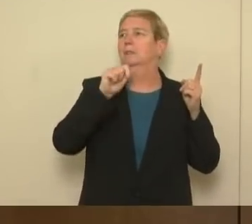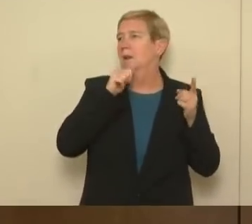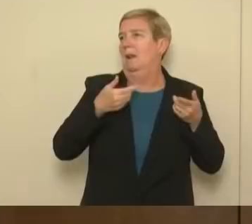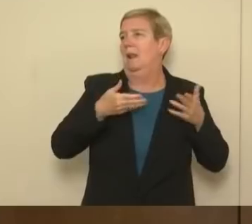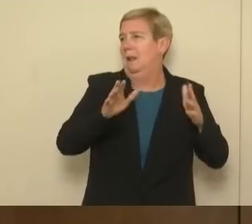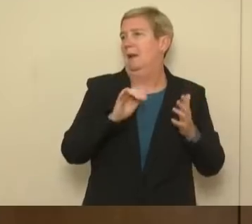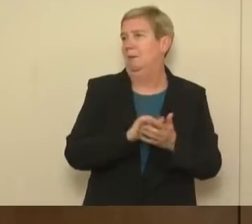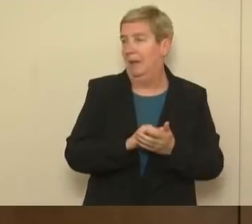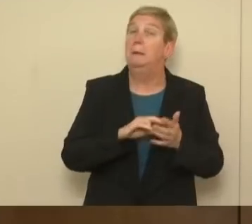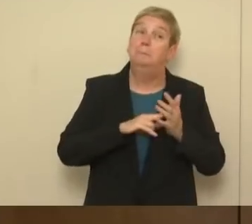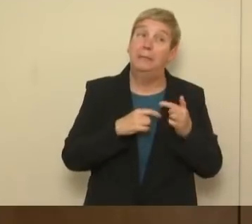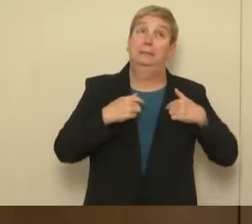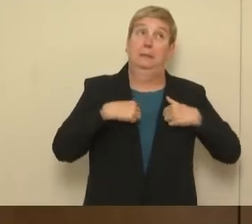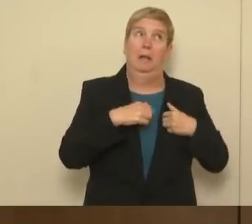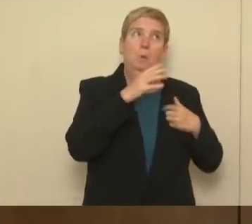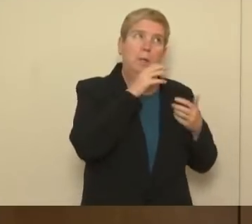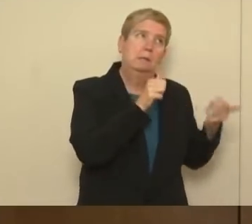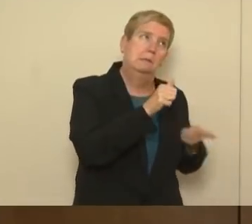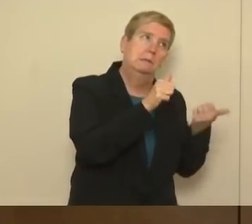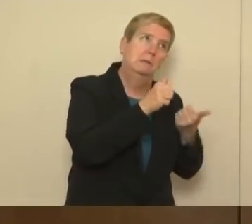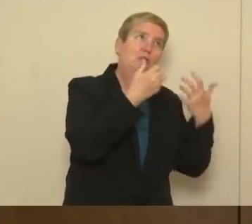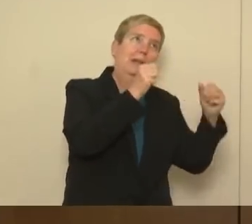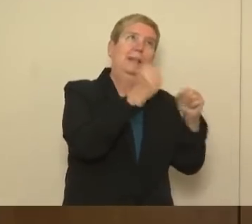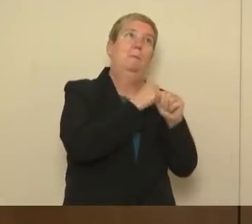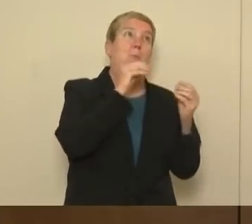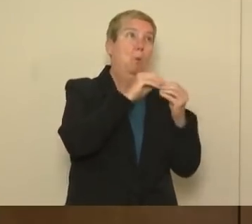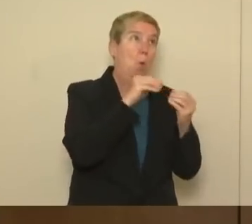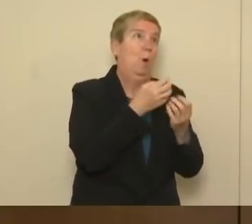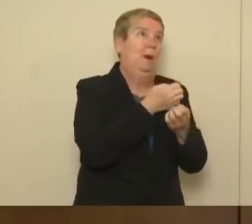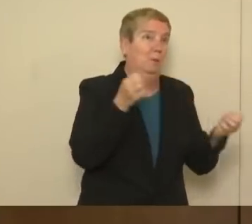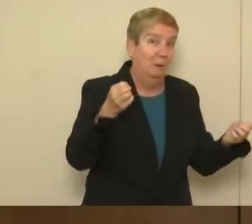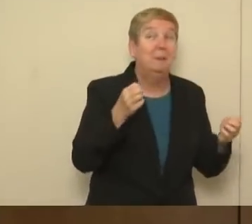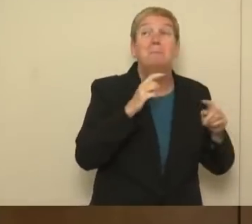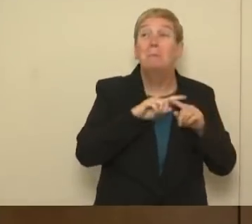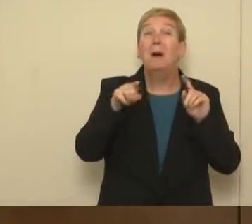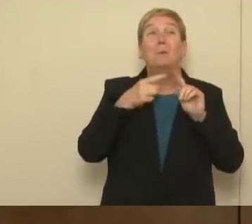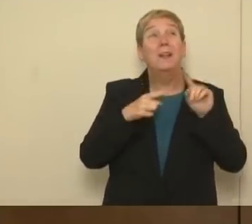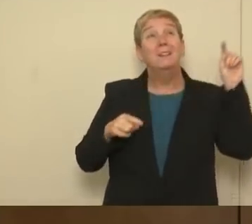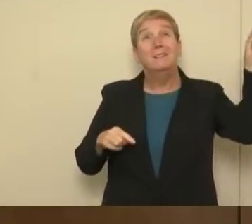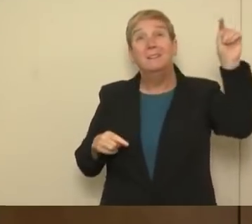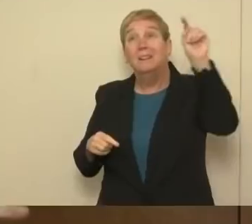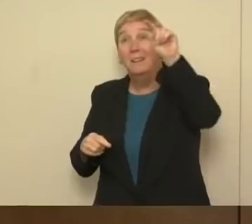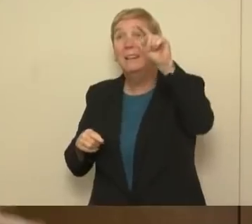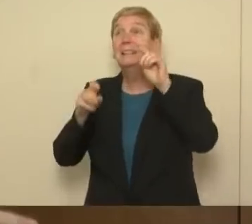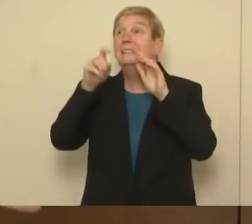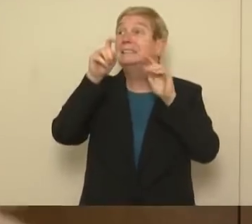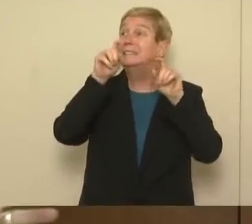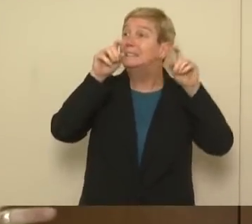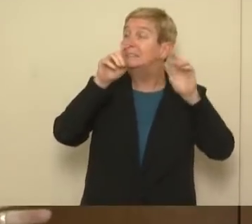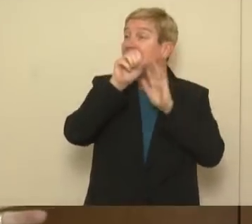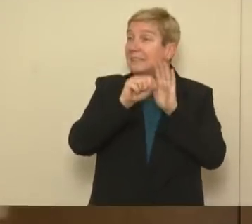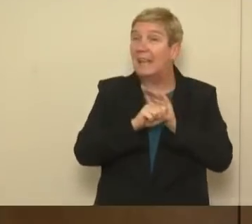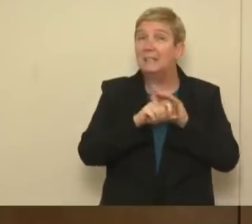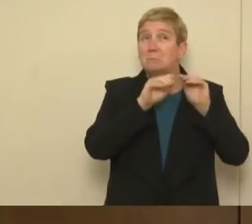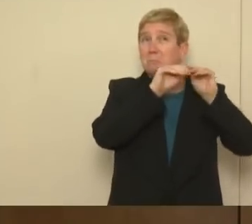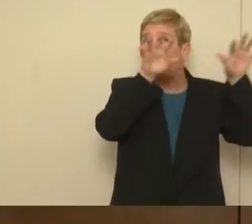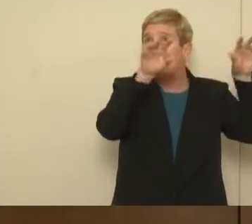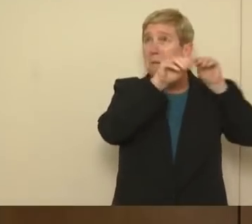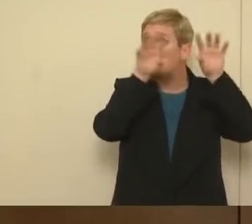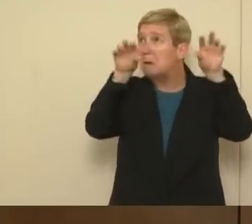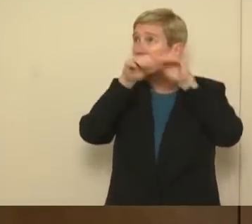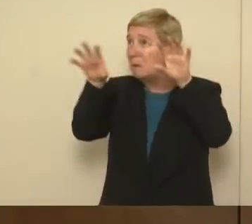chasing more supplies. But the more states with outbreaks and the more testing that they're doing, because we don't have a national testing